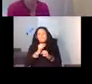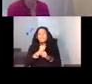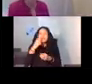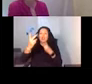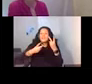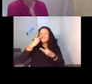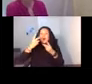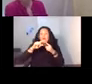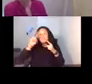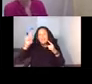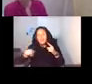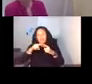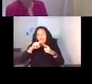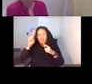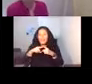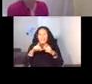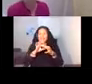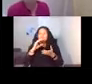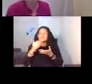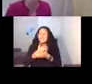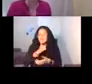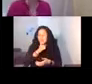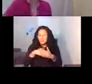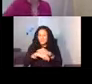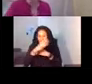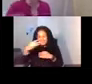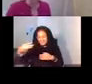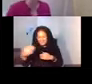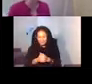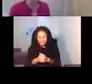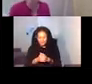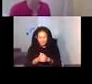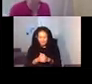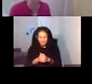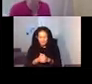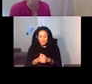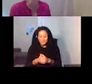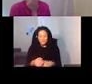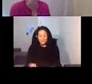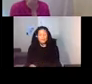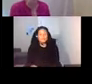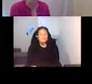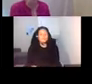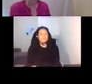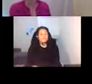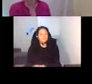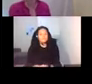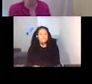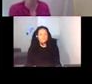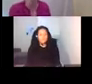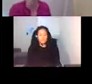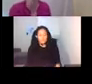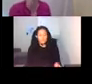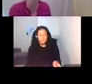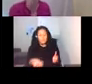they've learned about saving water in Essex. And then on the next slide, we have all the